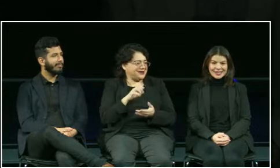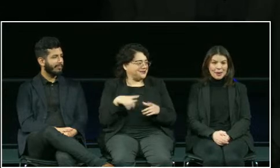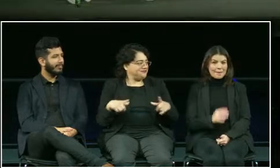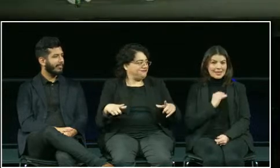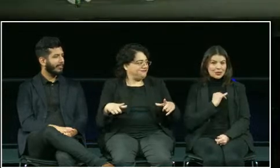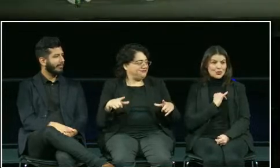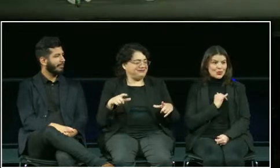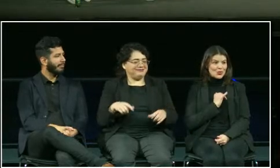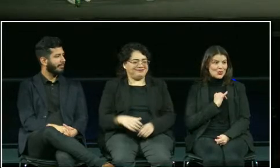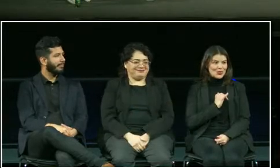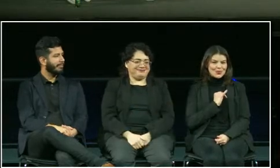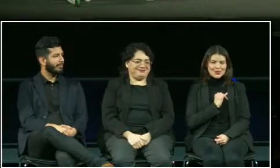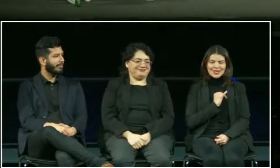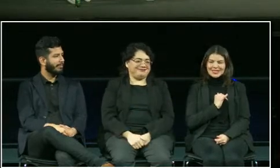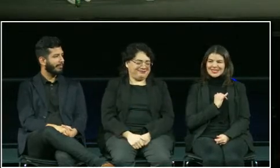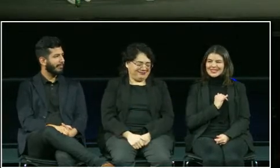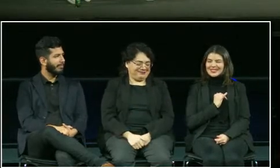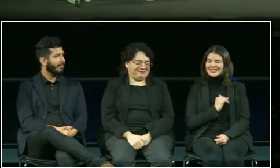too.